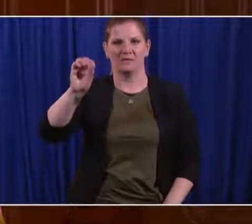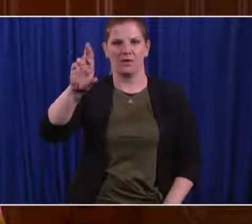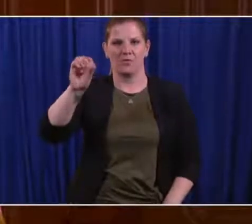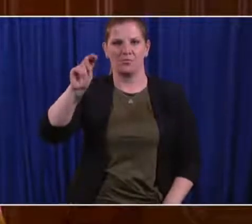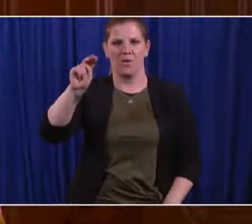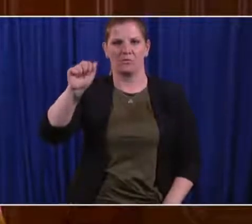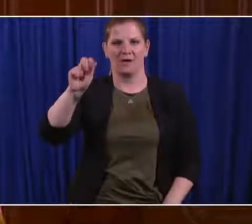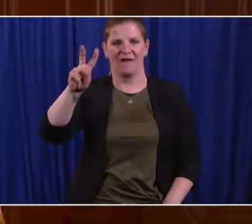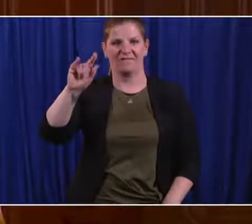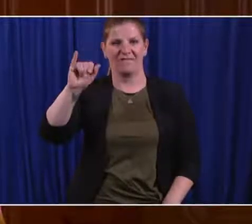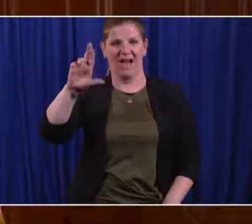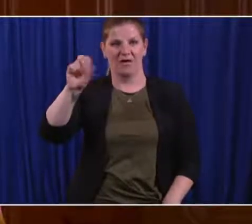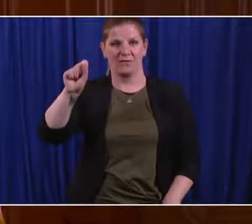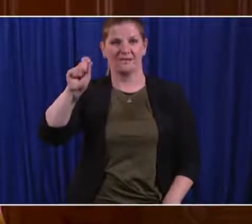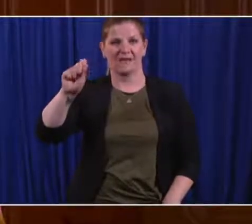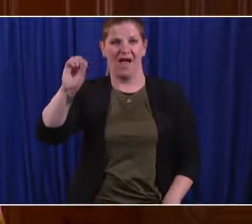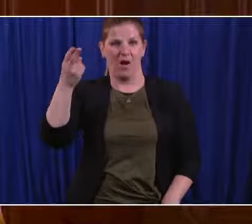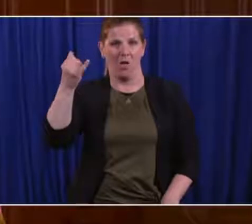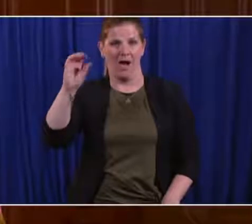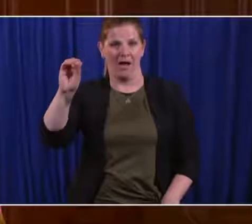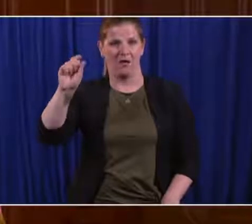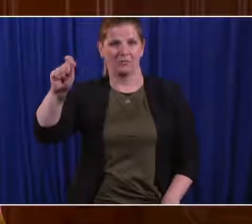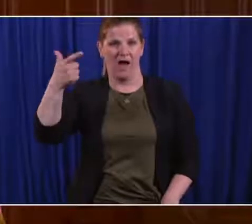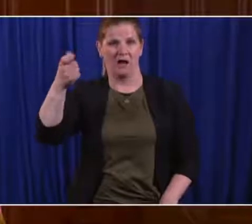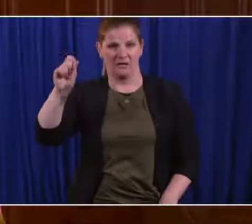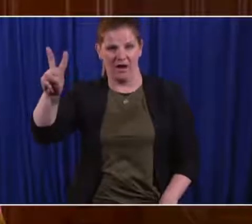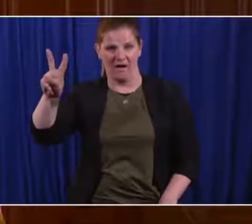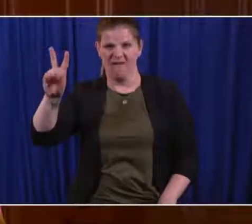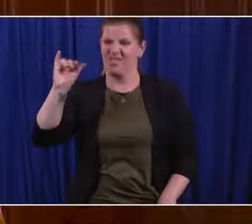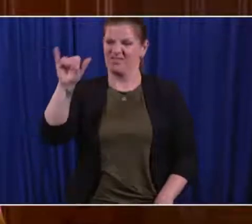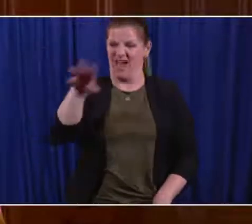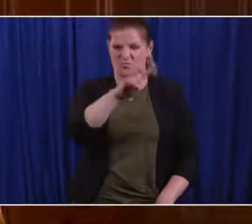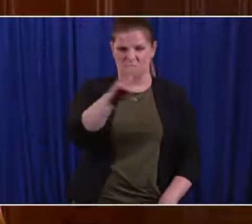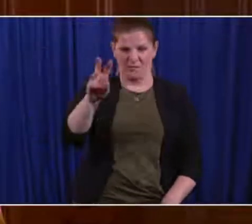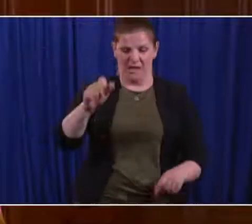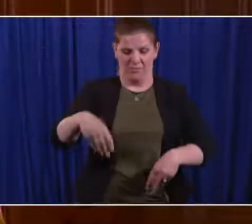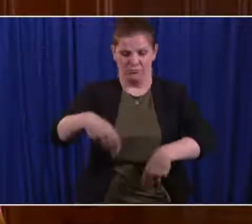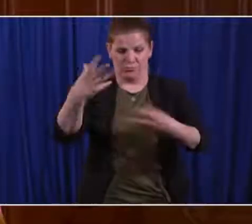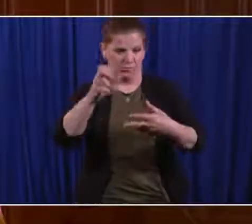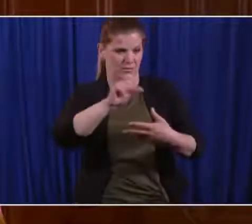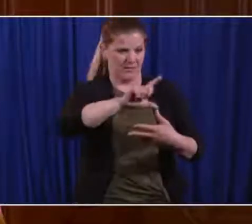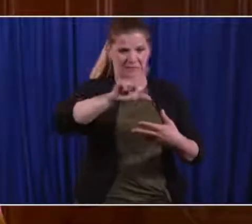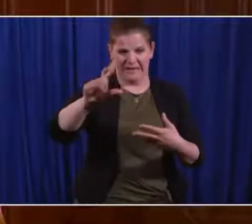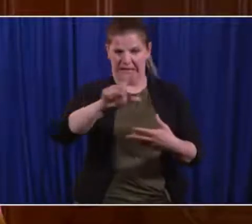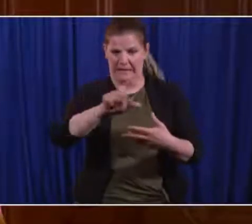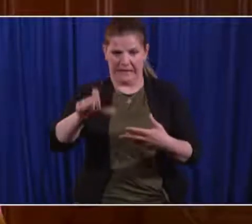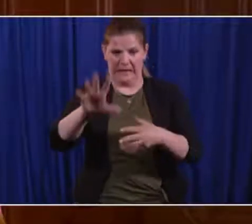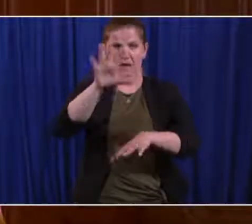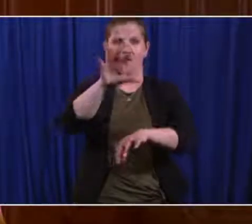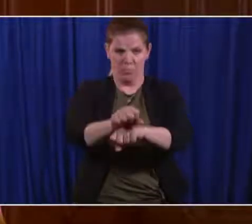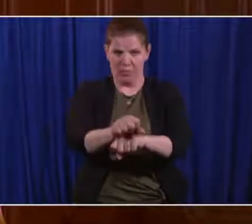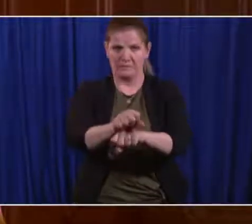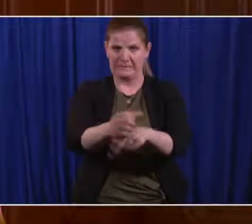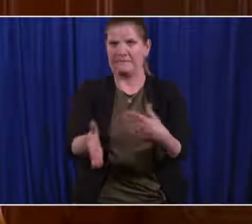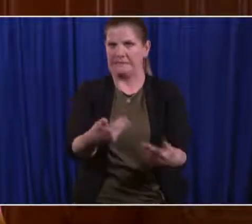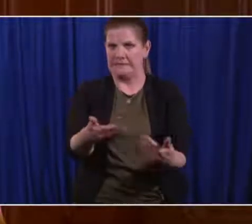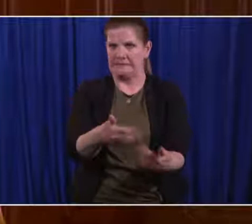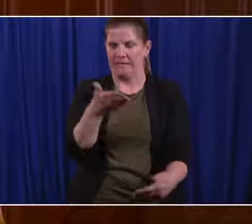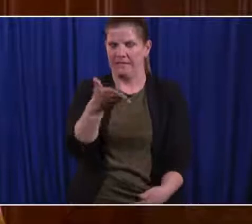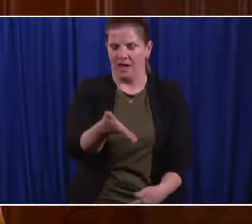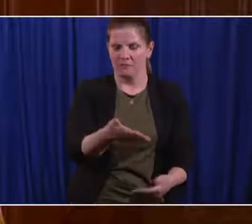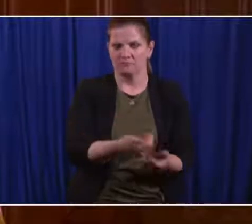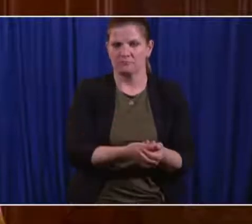gettheshot.coronavirus.ohio.gov. Tool is online, allows you to register for an available appointment on the internet. We also know that we have